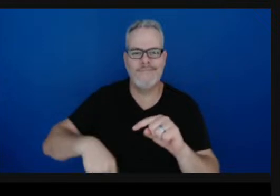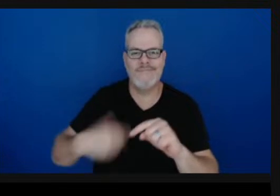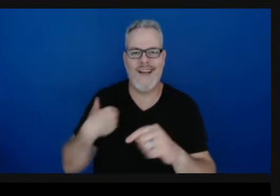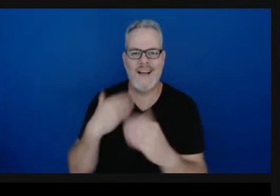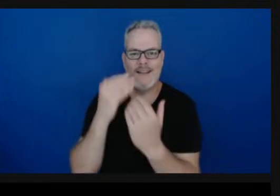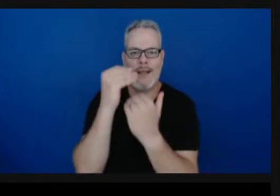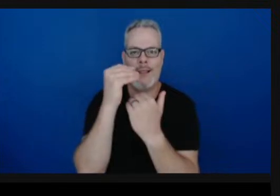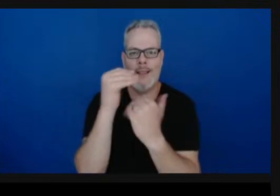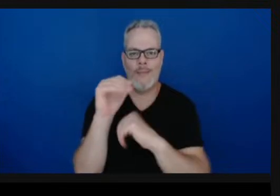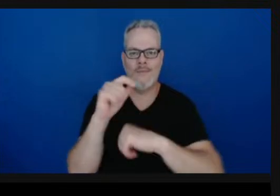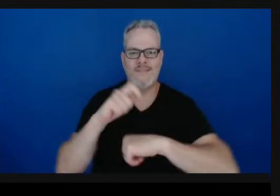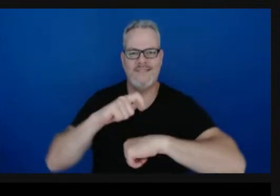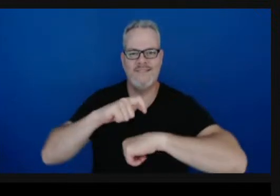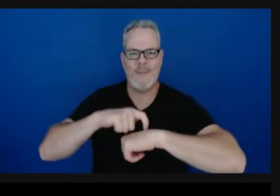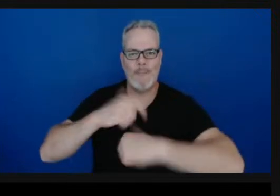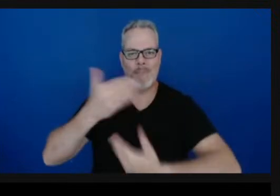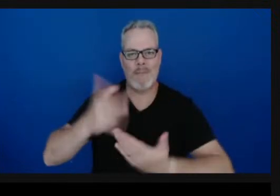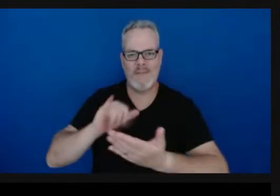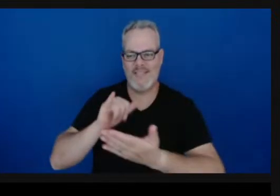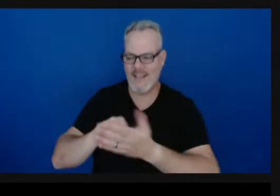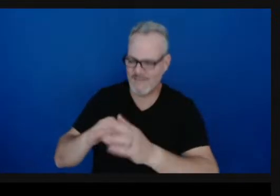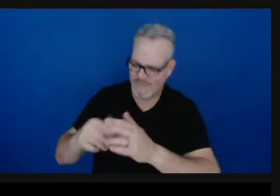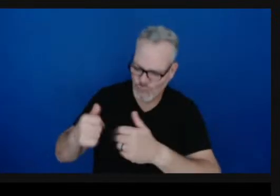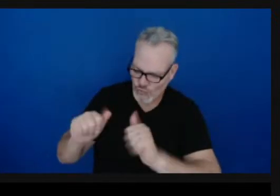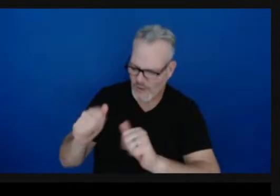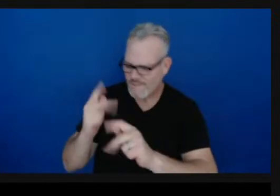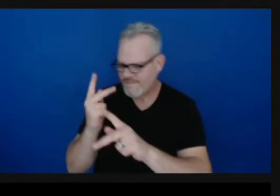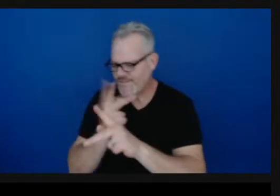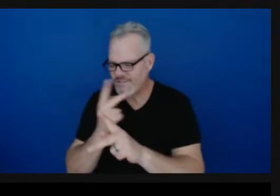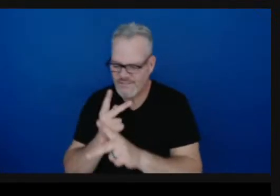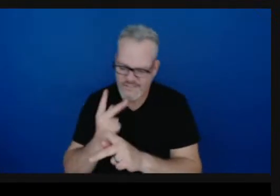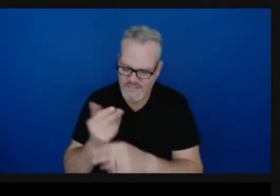sure that in their response, they probably considered